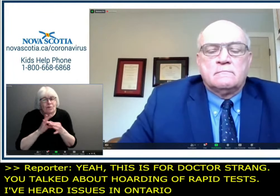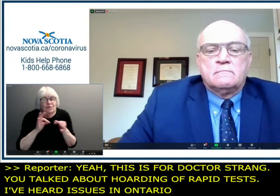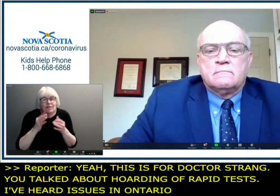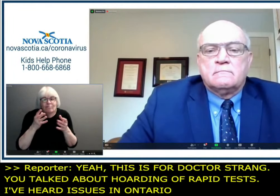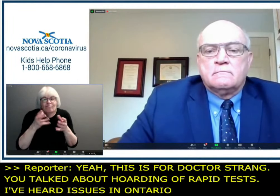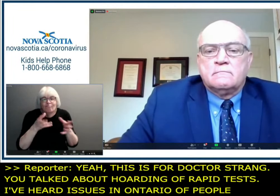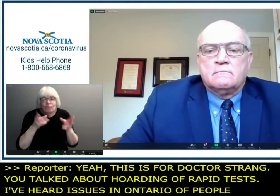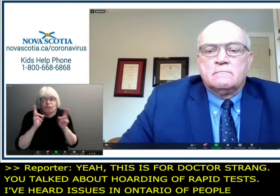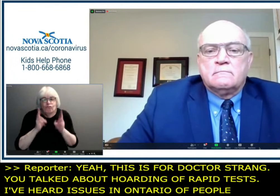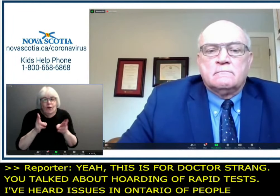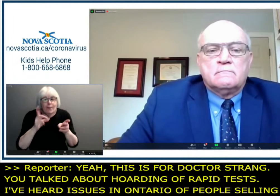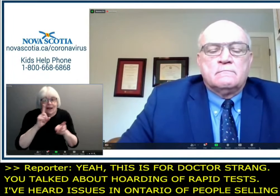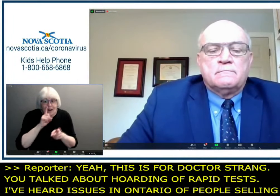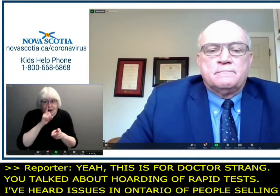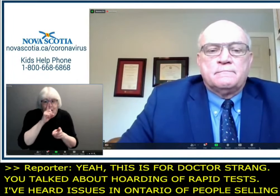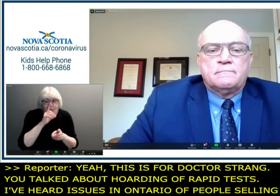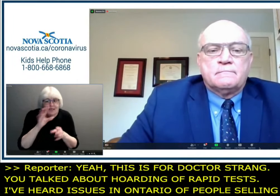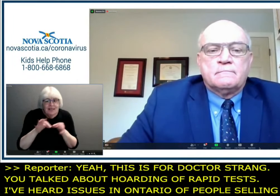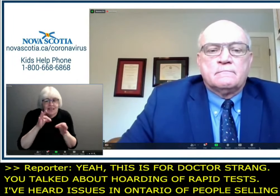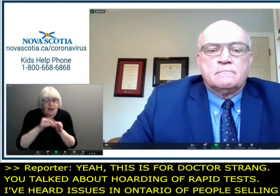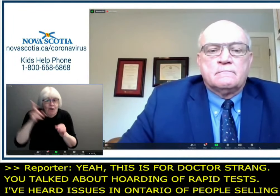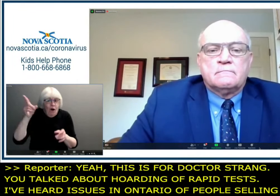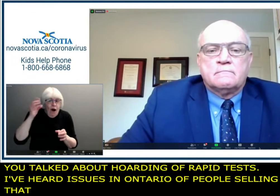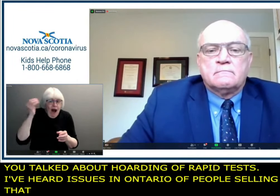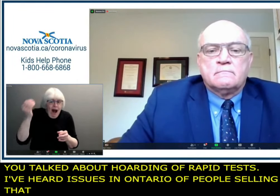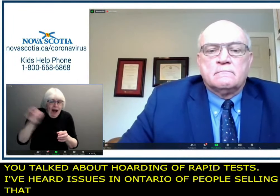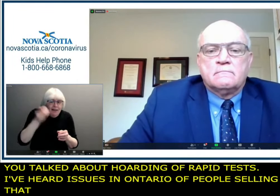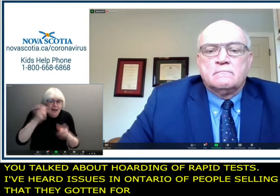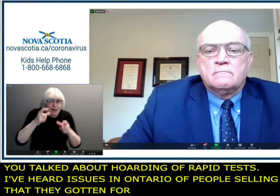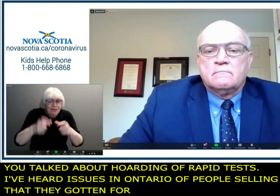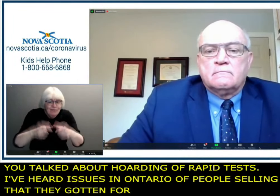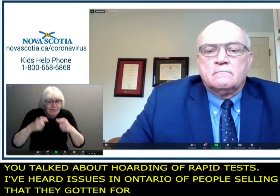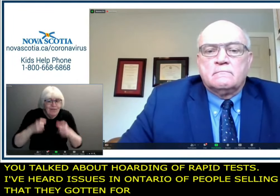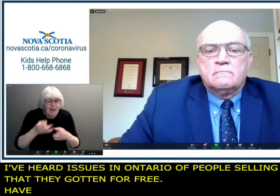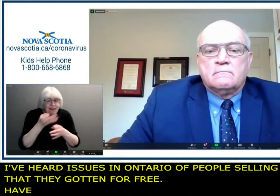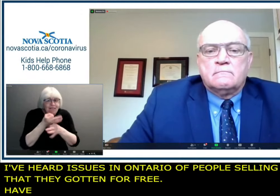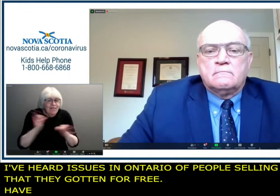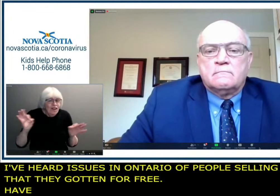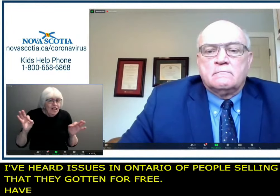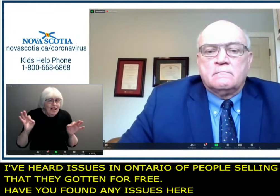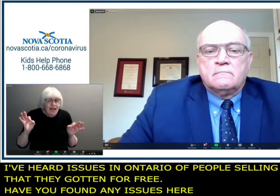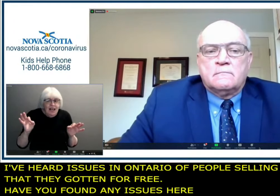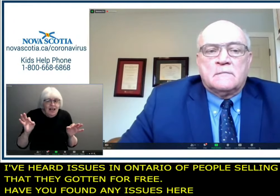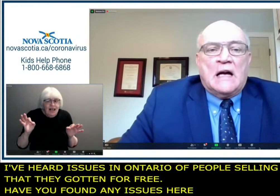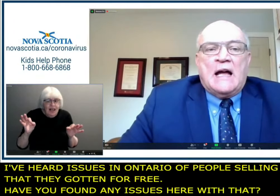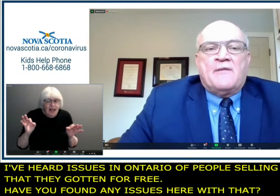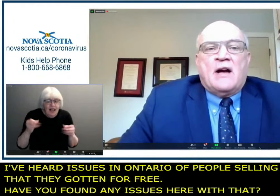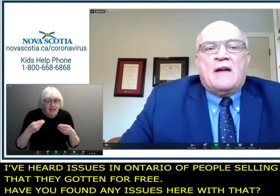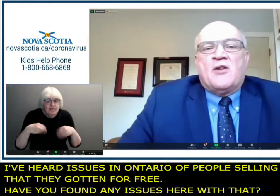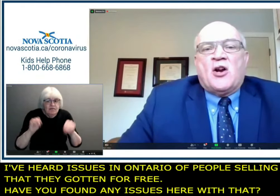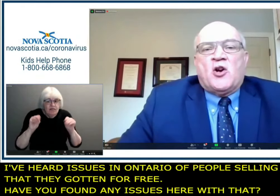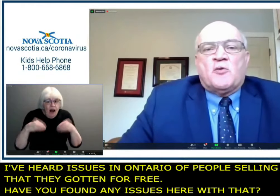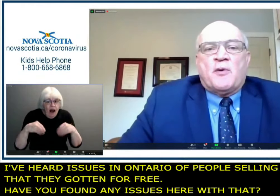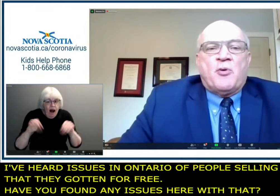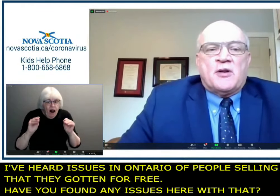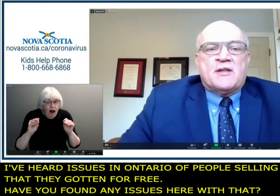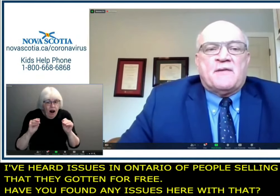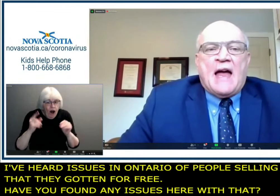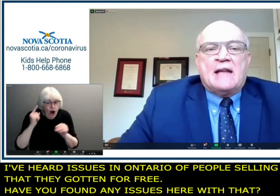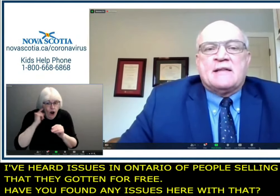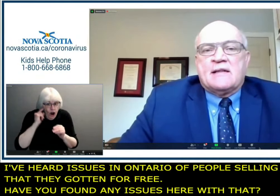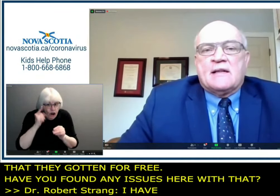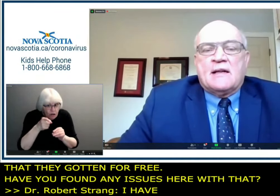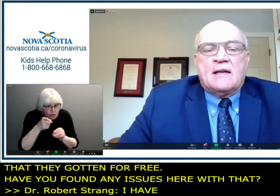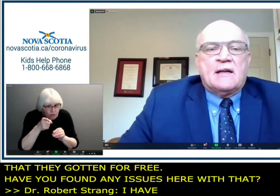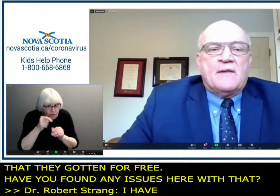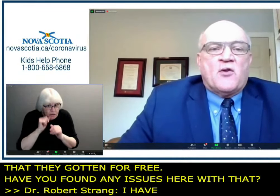tests that they gotten for free. Have you found any issues here with that? I have not heard reports of